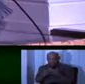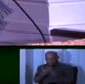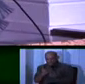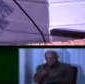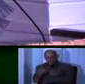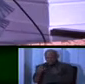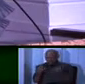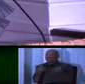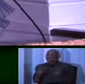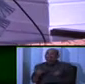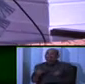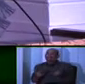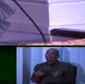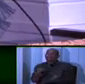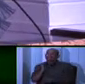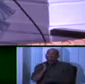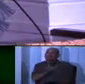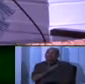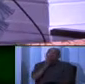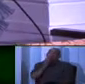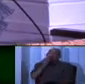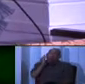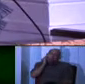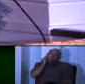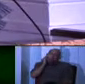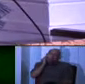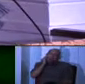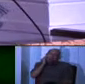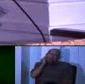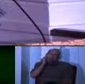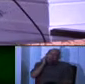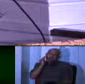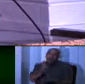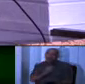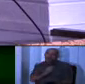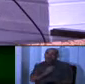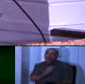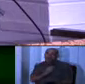This is our home. Yes, it is. And